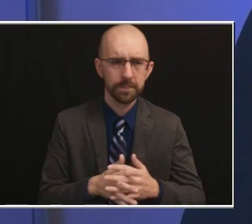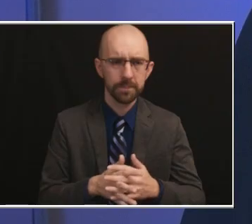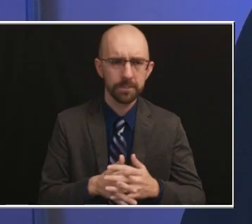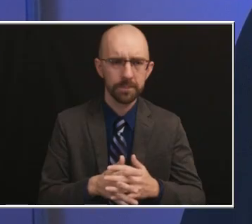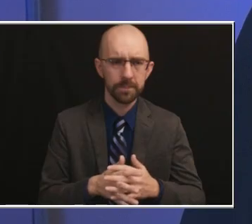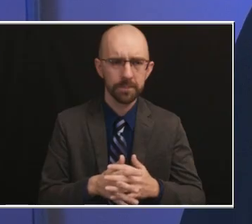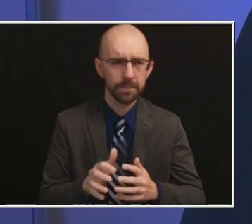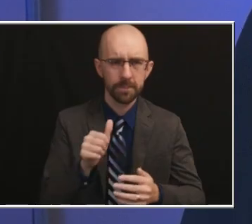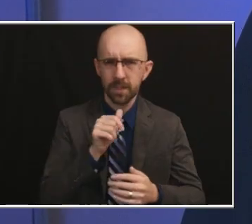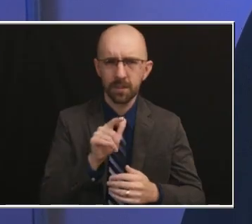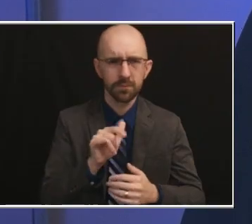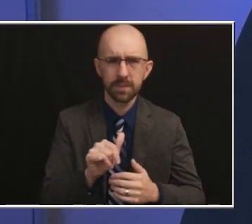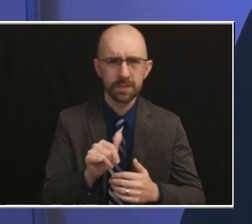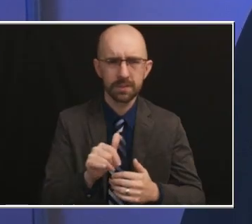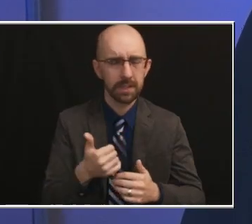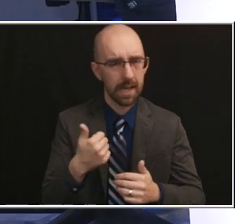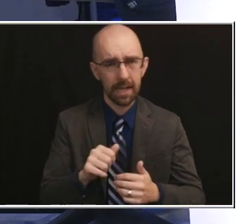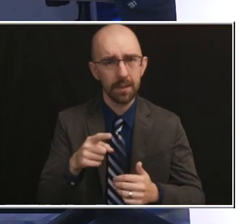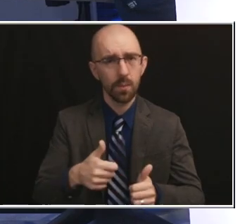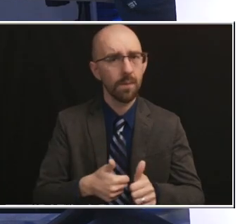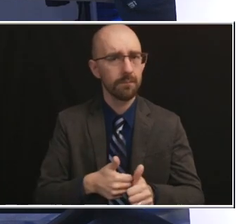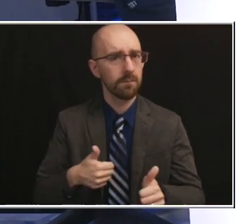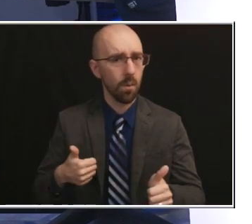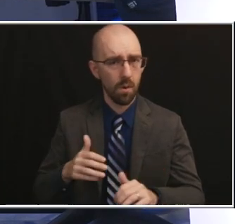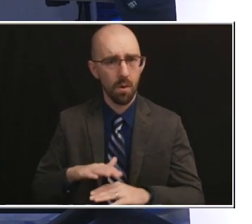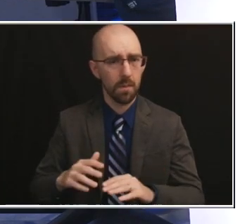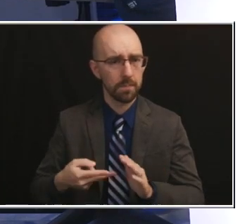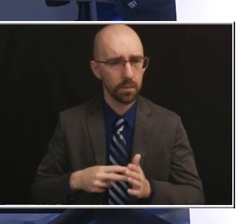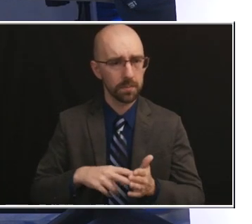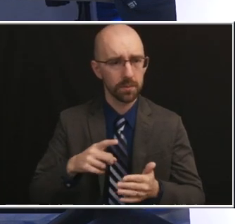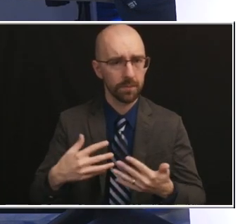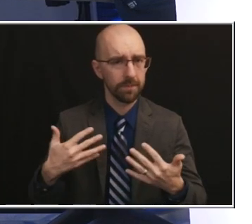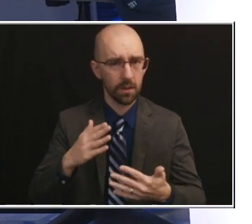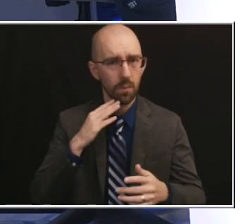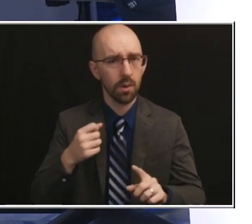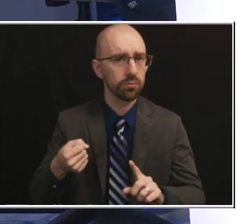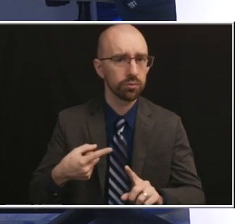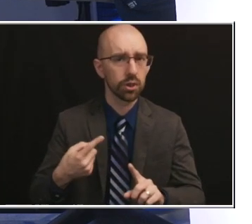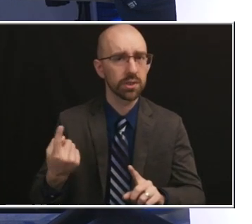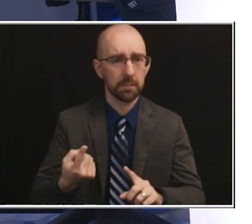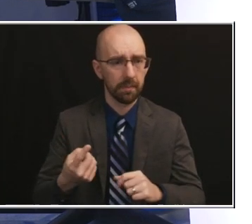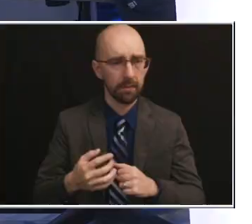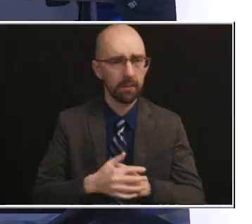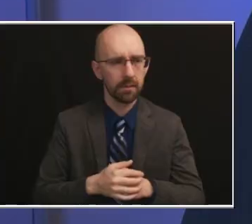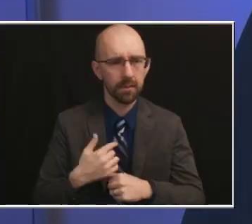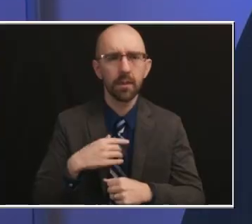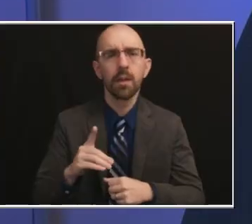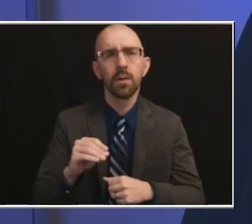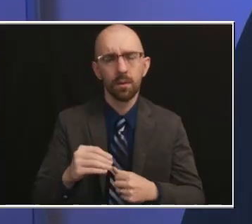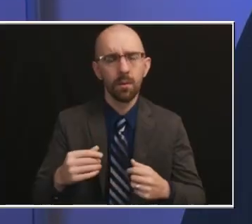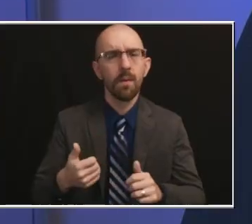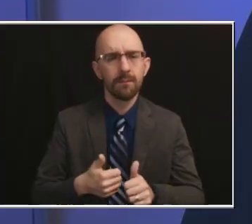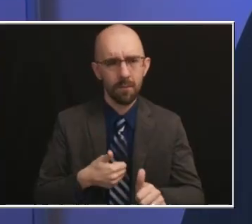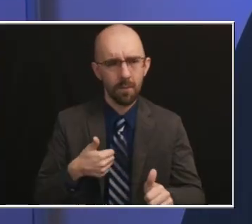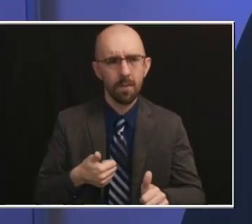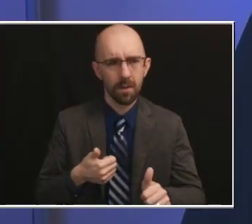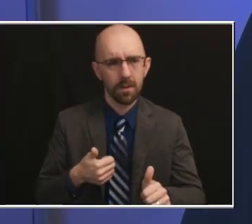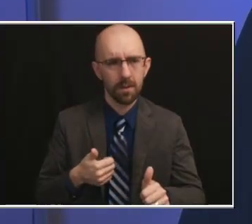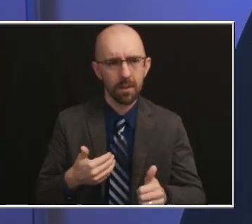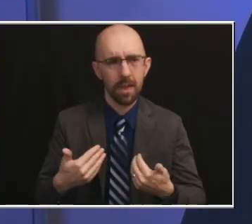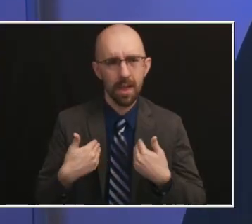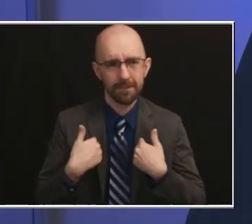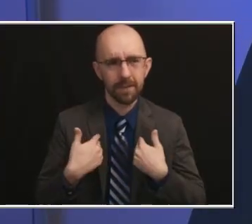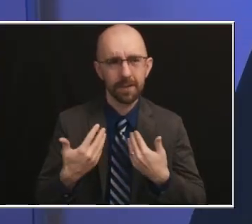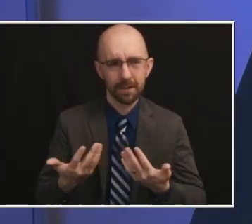really. Is there anything you avoid because you fear it will trigger something? I do avoid, having a